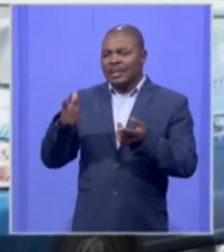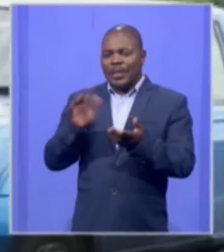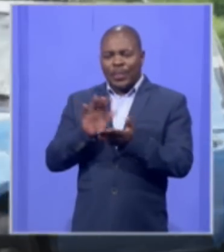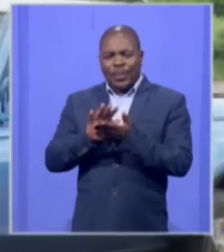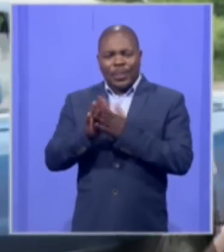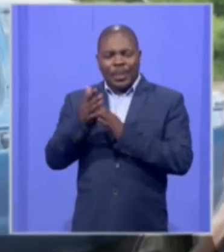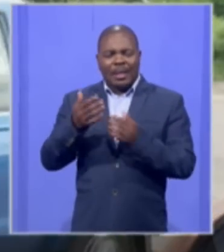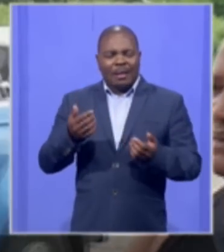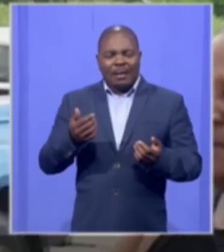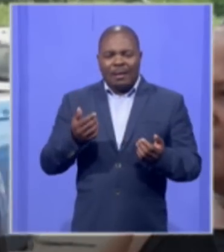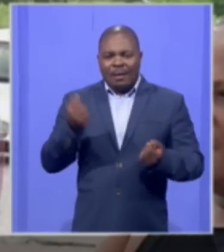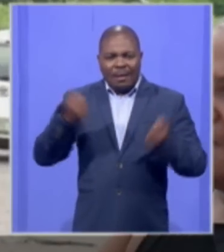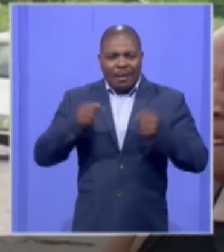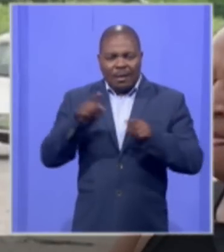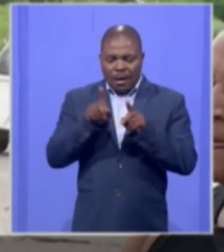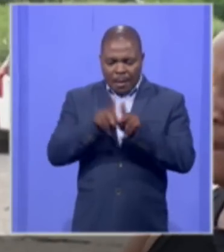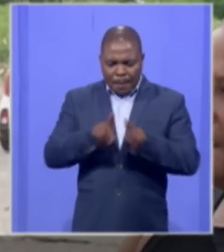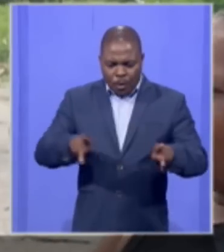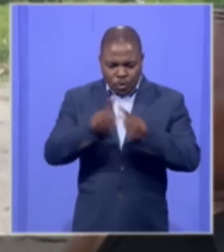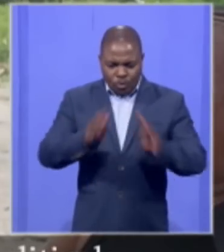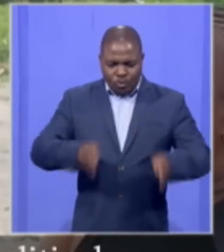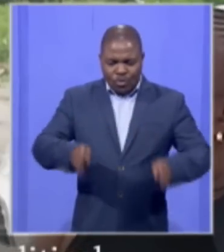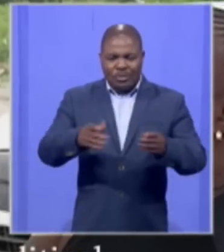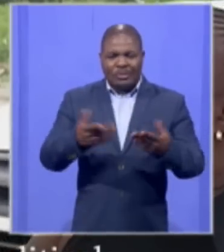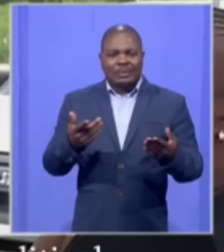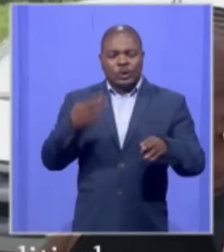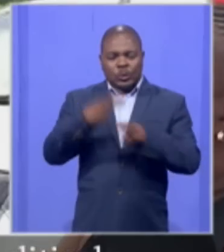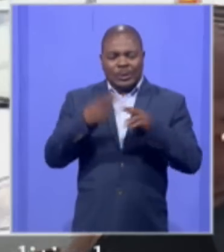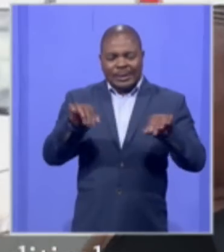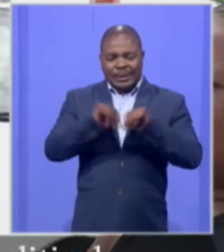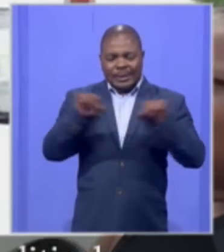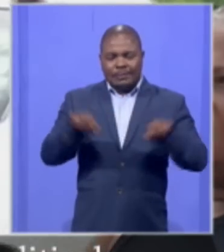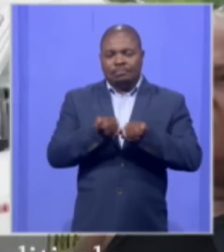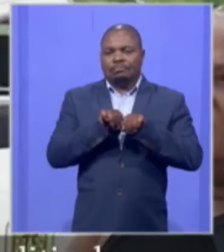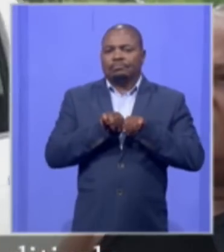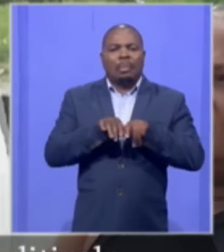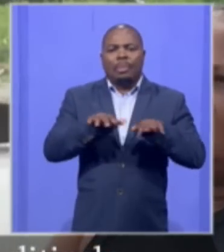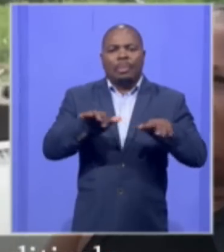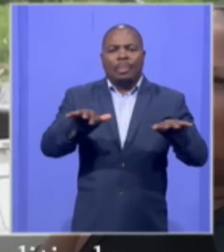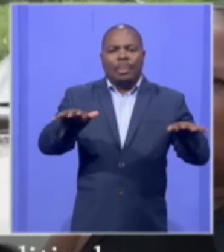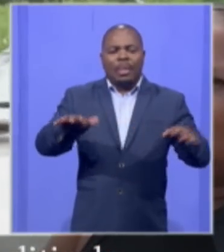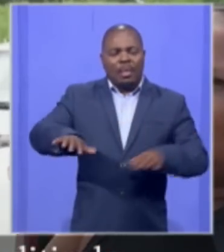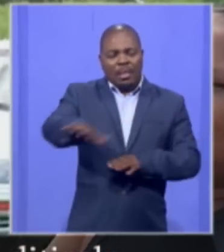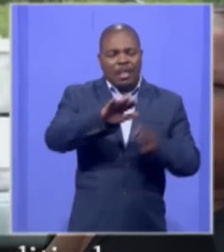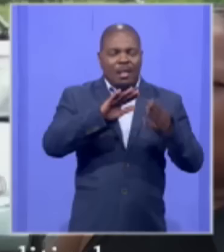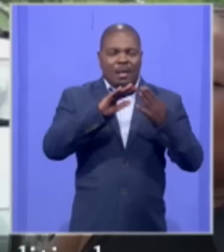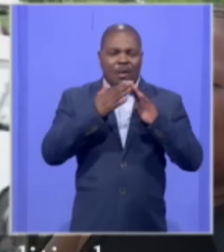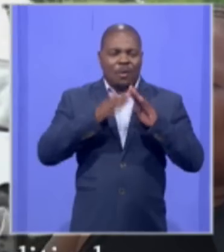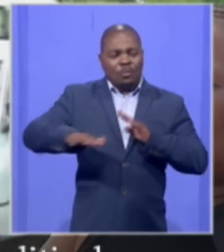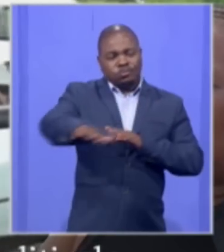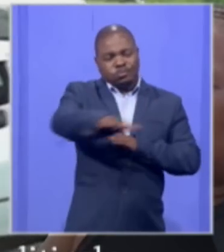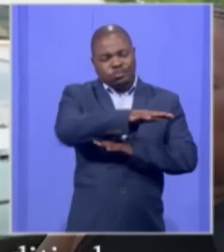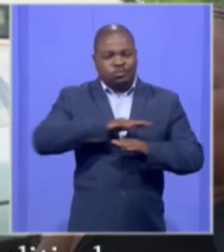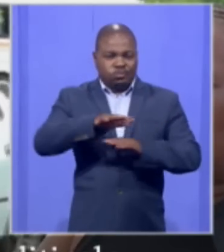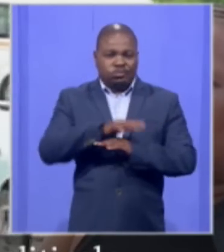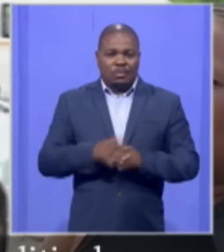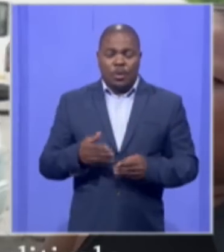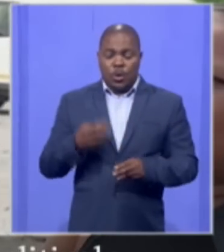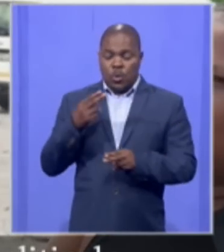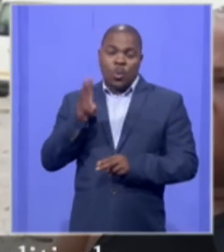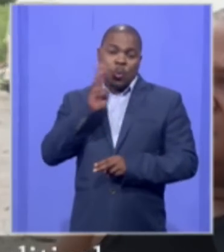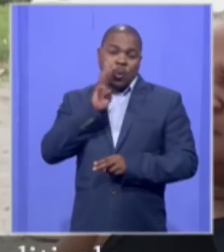di bonalang le dipotholwana di-storage di a ela mo motseng wa rona dipipe tsa